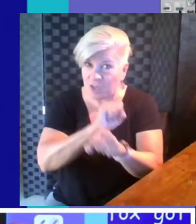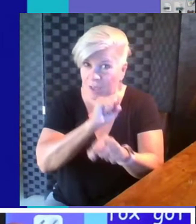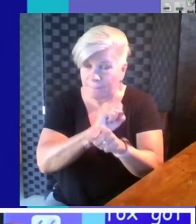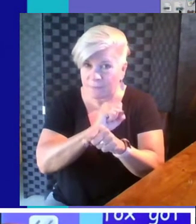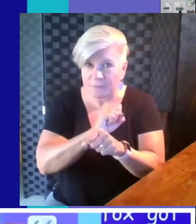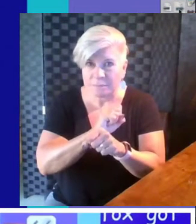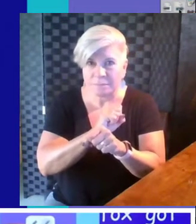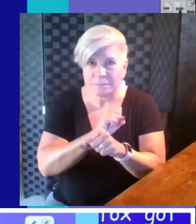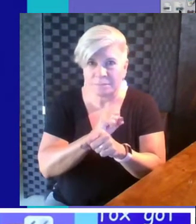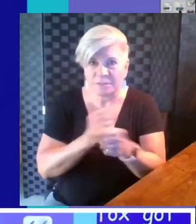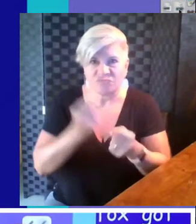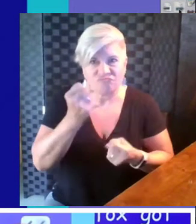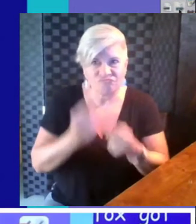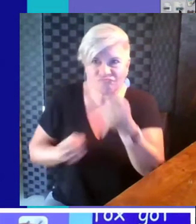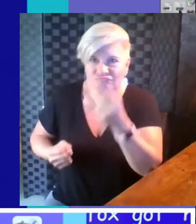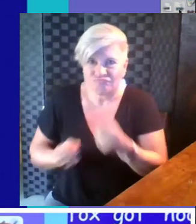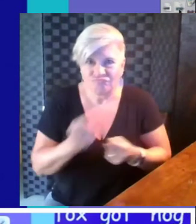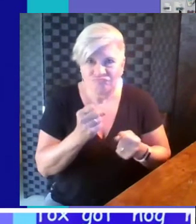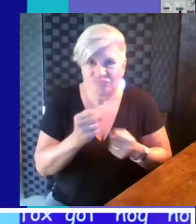job,